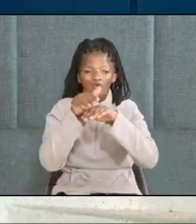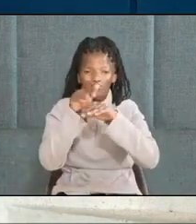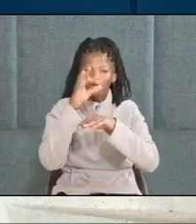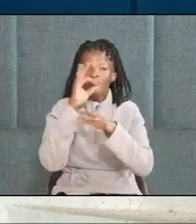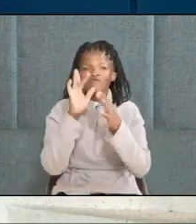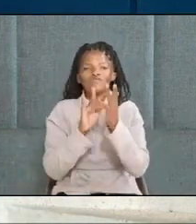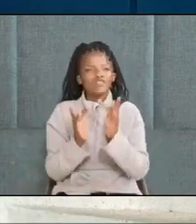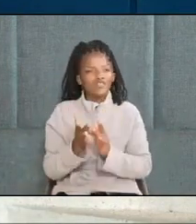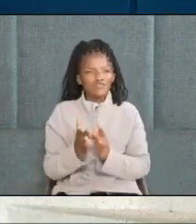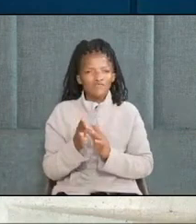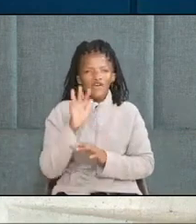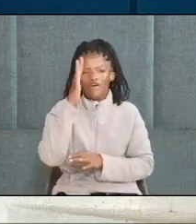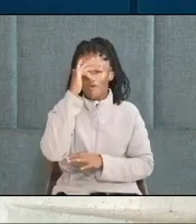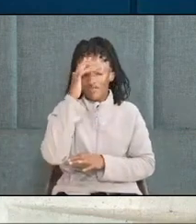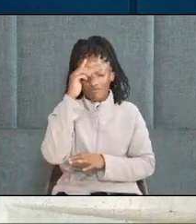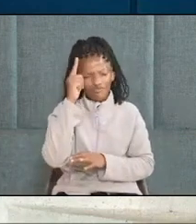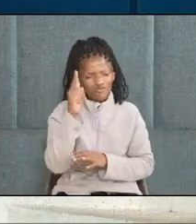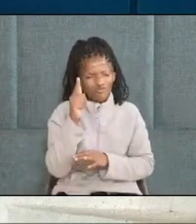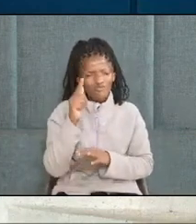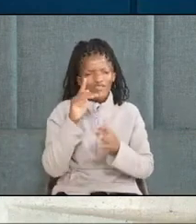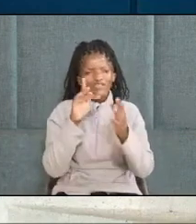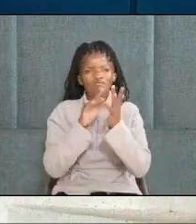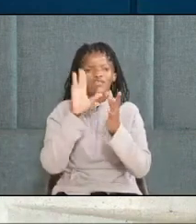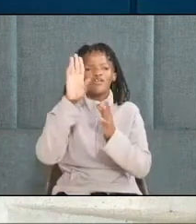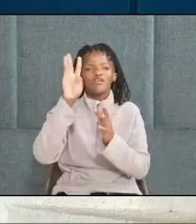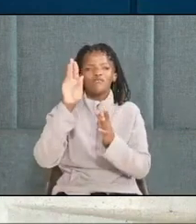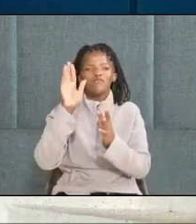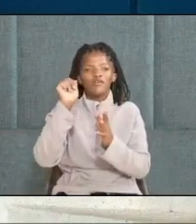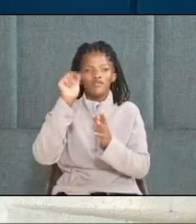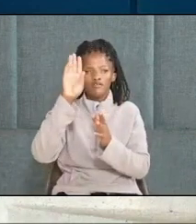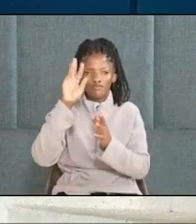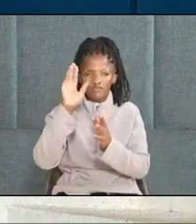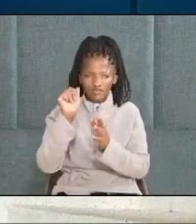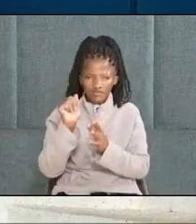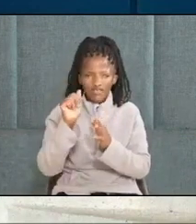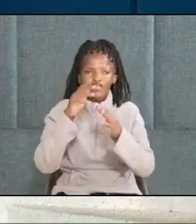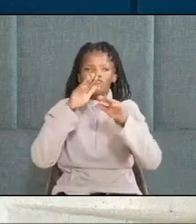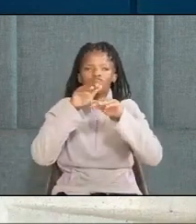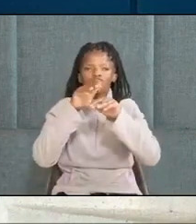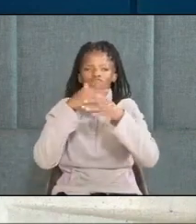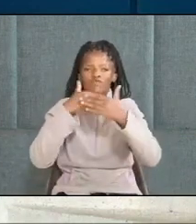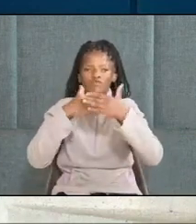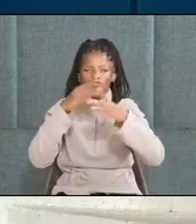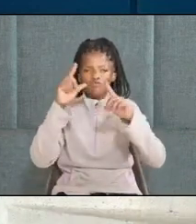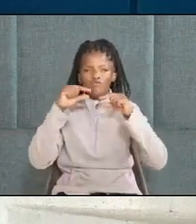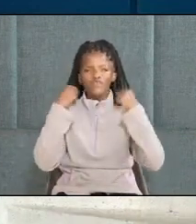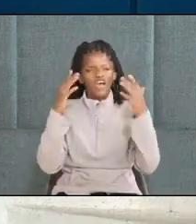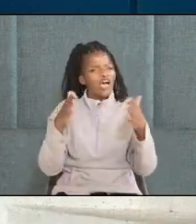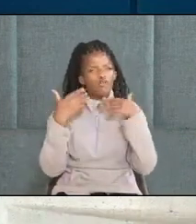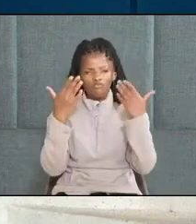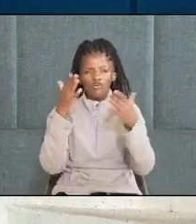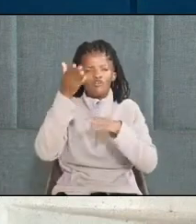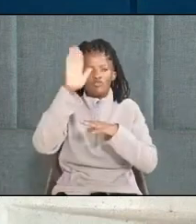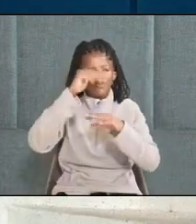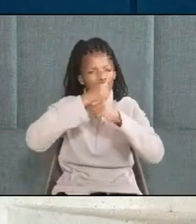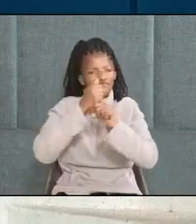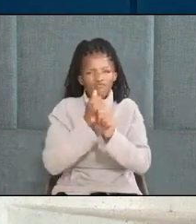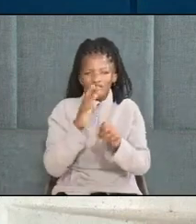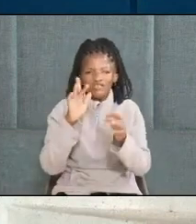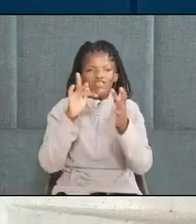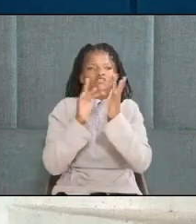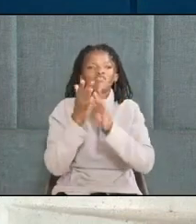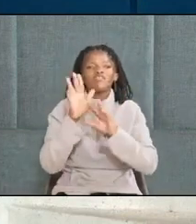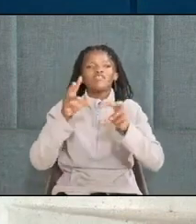Jesus. Because of this, Barnabas took him and brought him in front of the apostle and told them how Paul had met Jesus on his